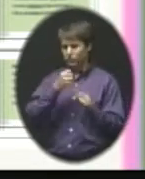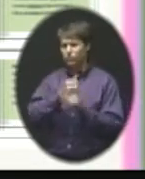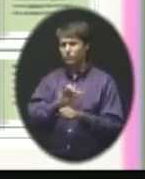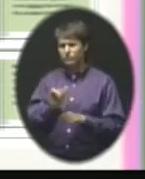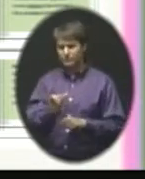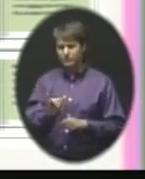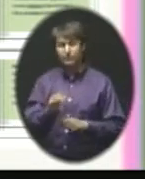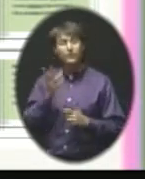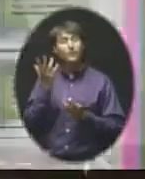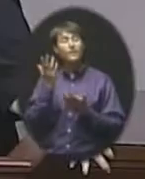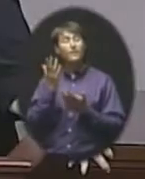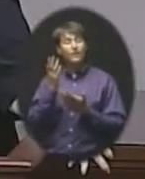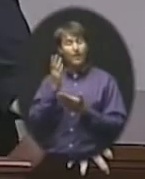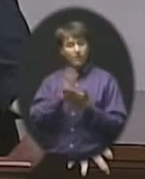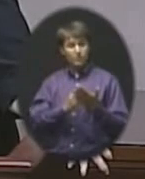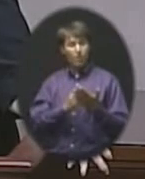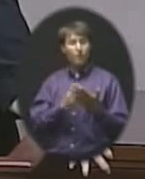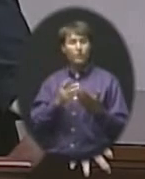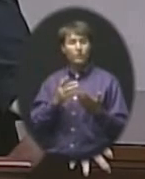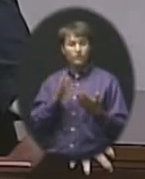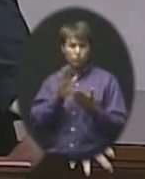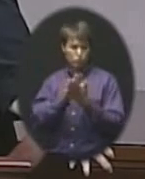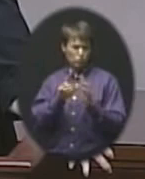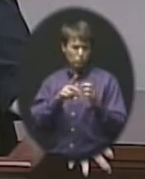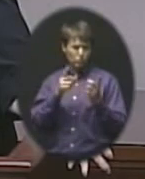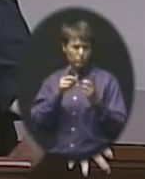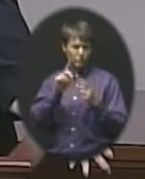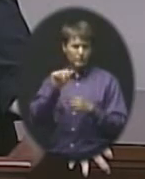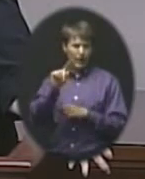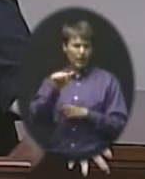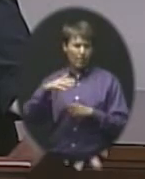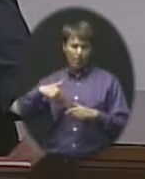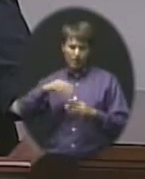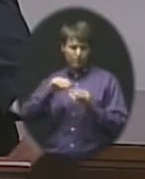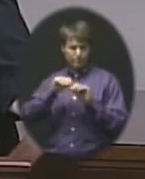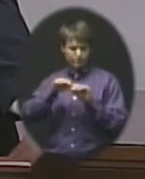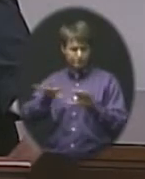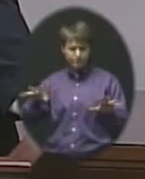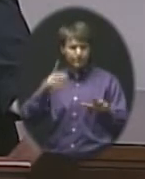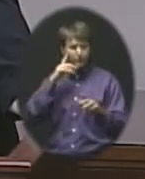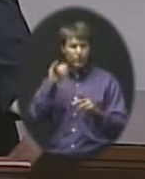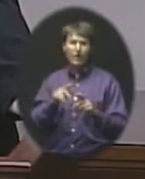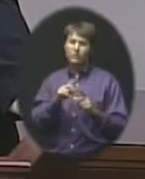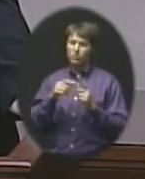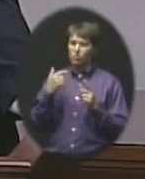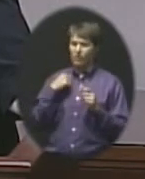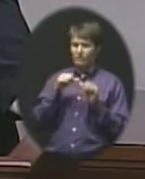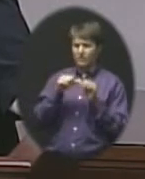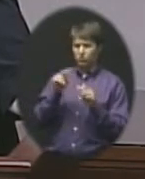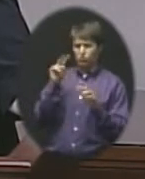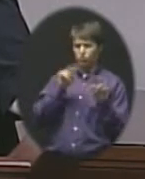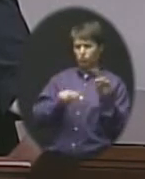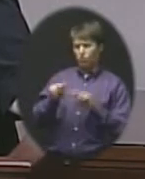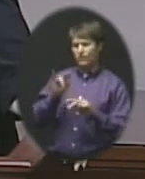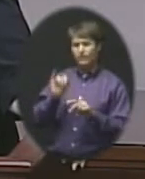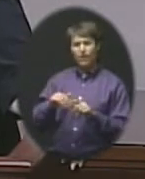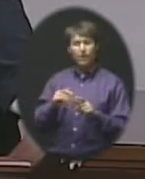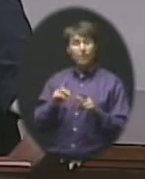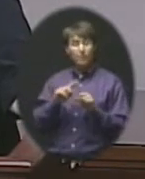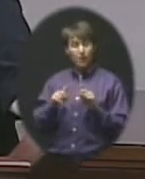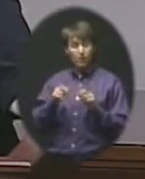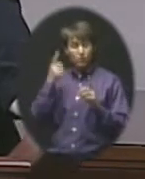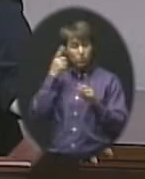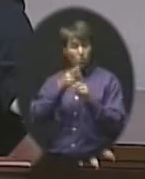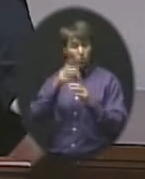And that's a piece yet that school data hasn't been released yet for that, so we'll have to continue to look at that. But the goal is to be